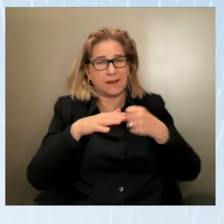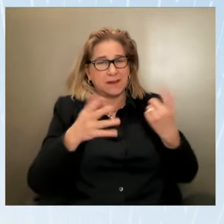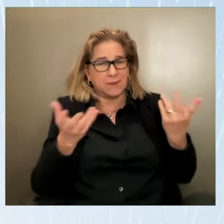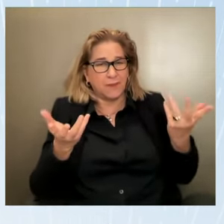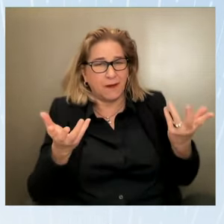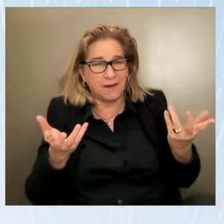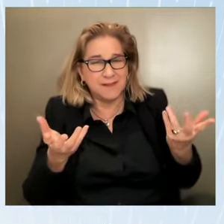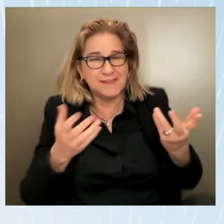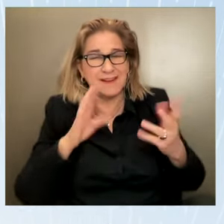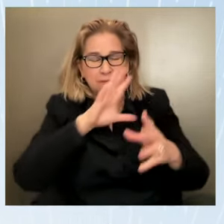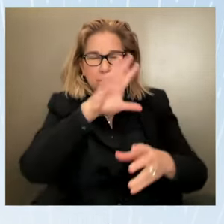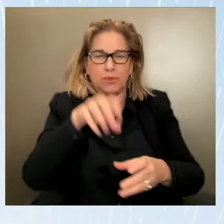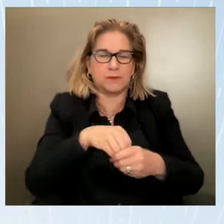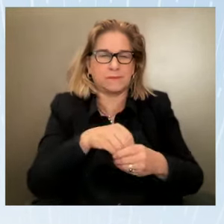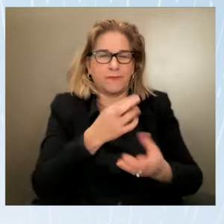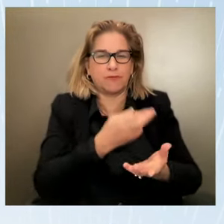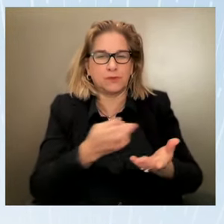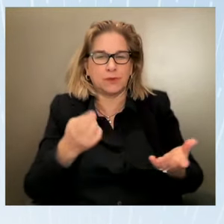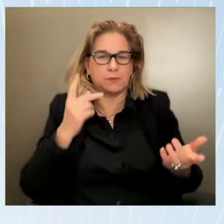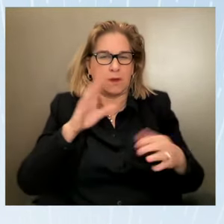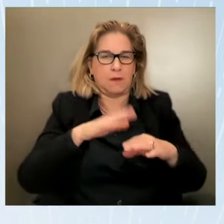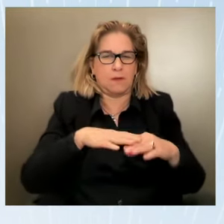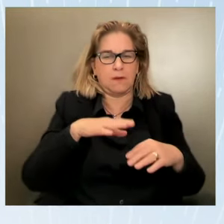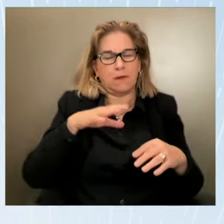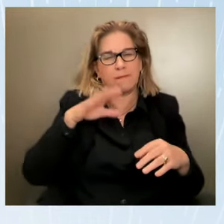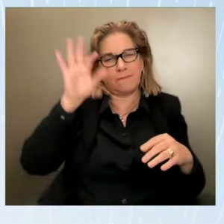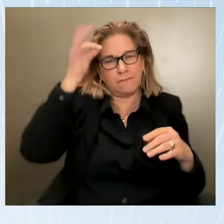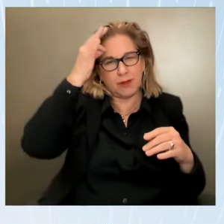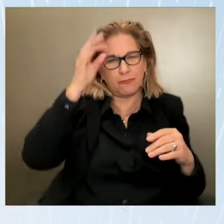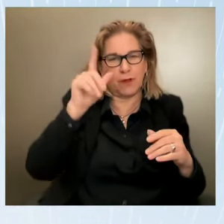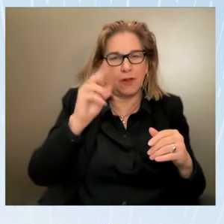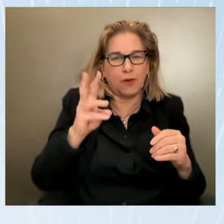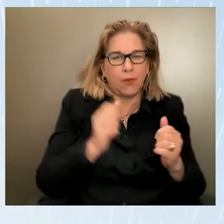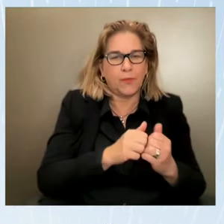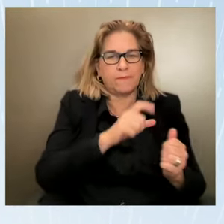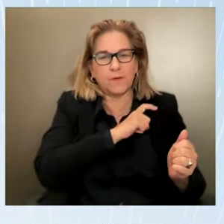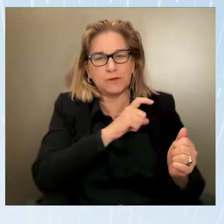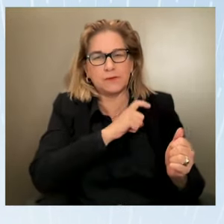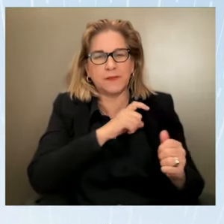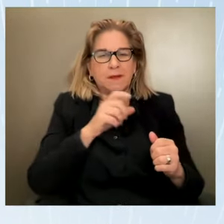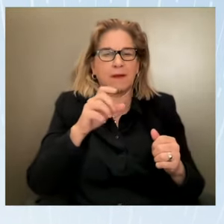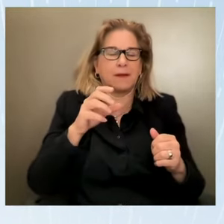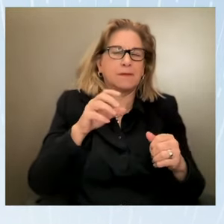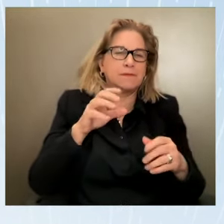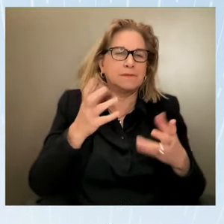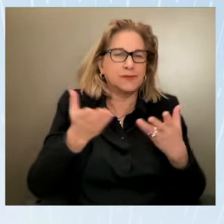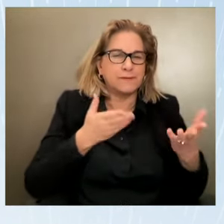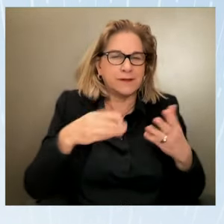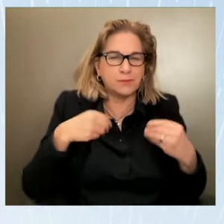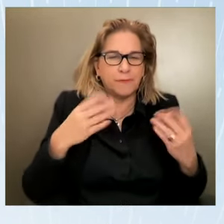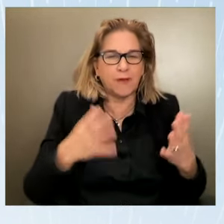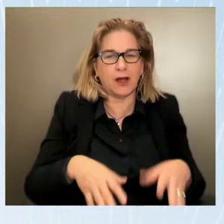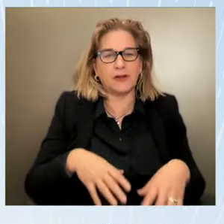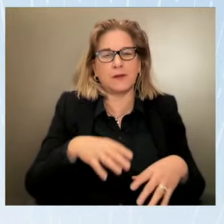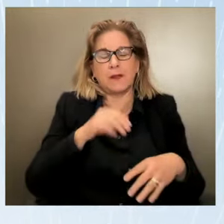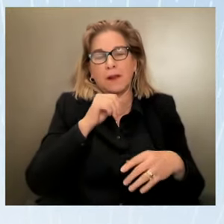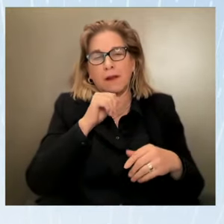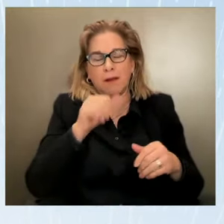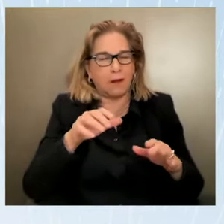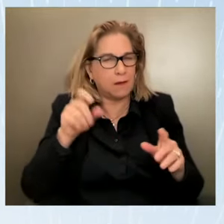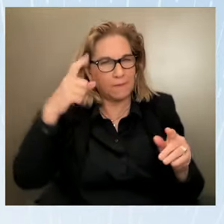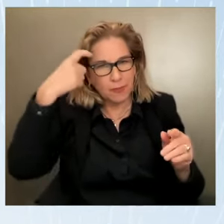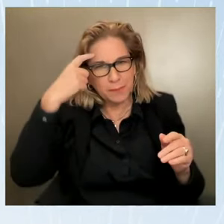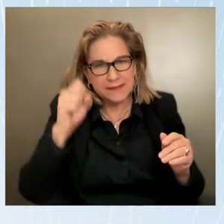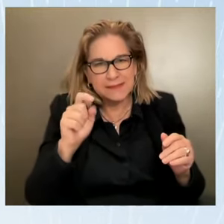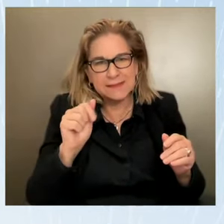agencies, as well as non-governmental stakeholders. The training guide serves as a resource for professional entities when developing